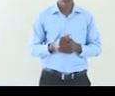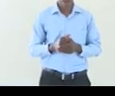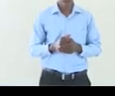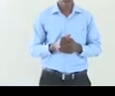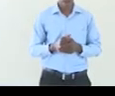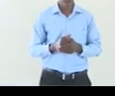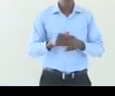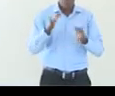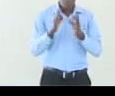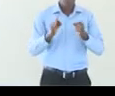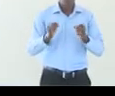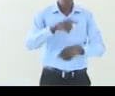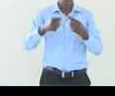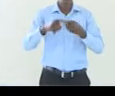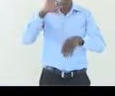disturbed and you go home,